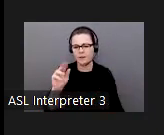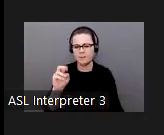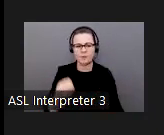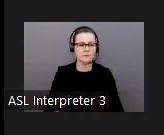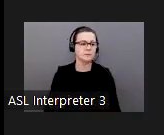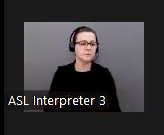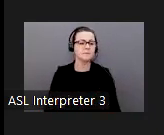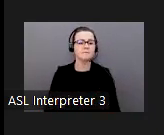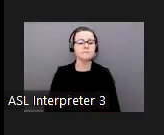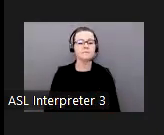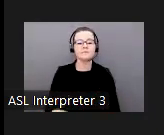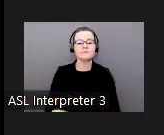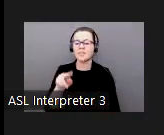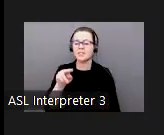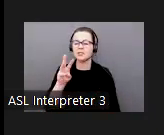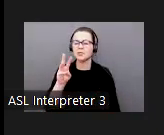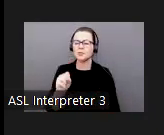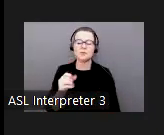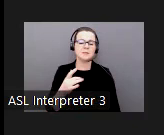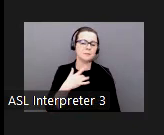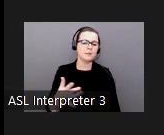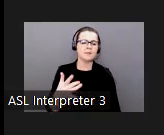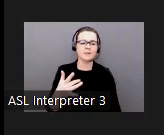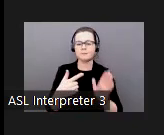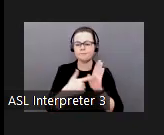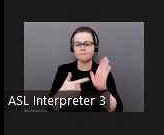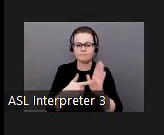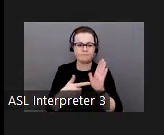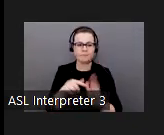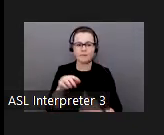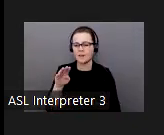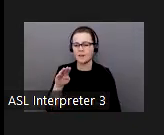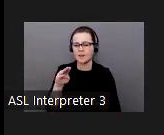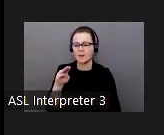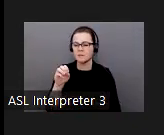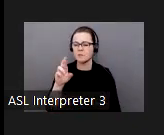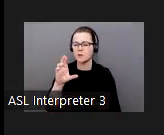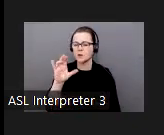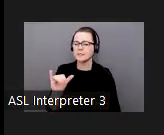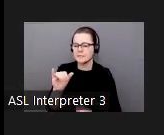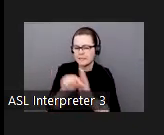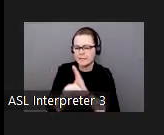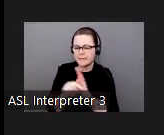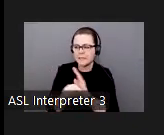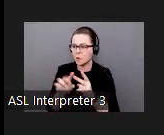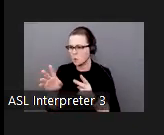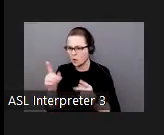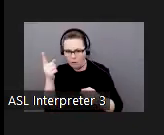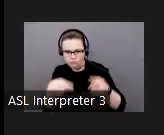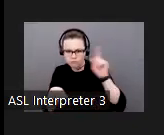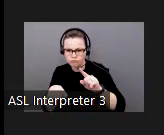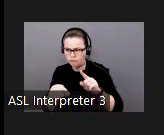killing or a suicide pact because the couple is, you know, experiencing health issues or financial